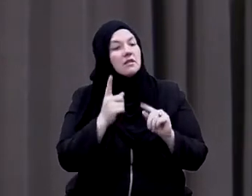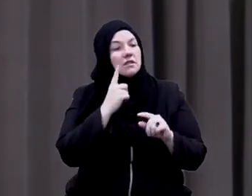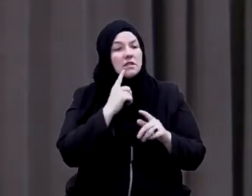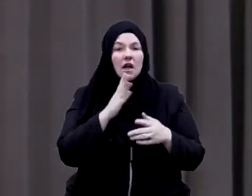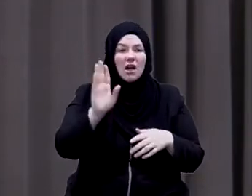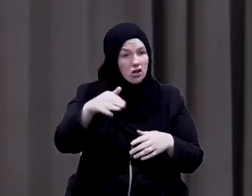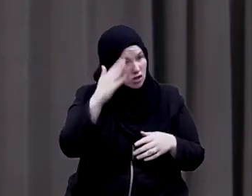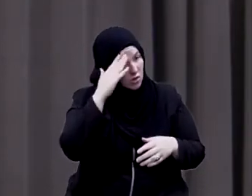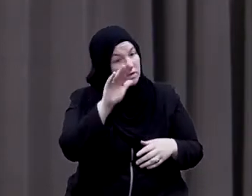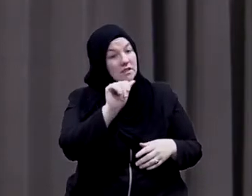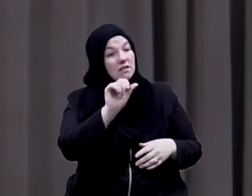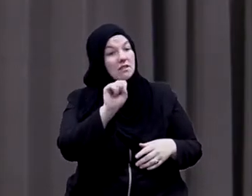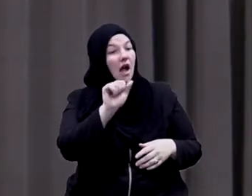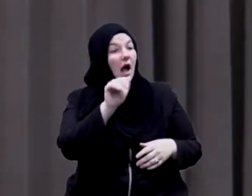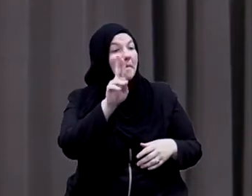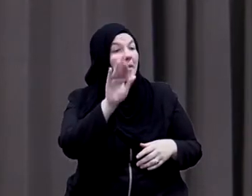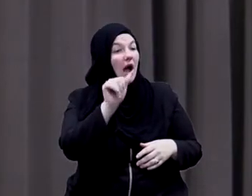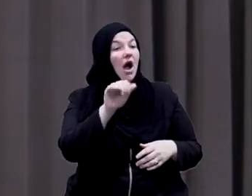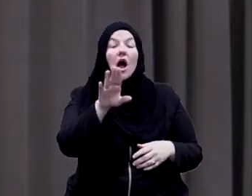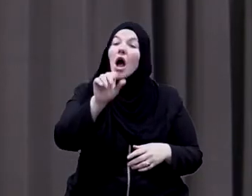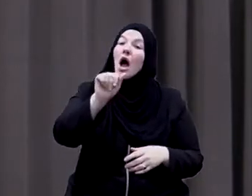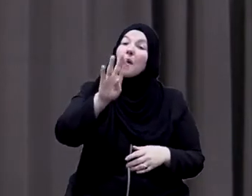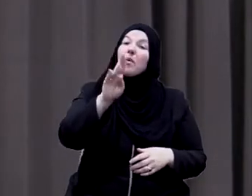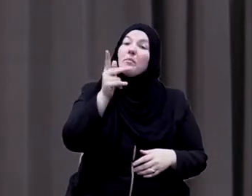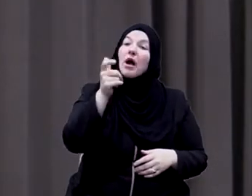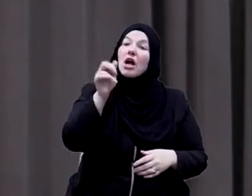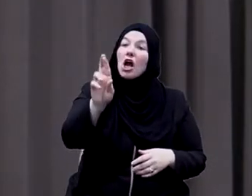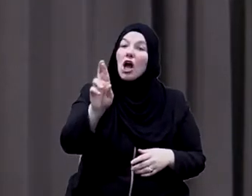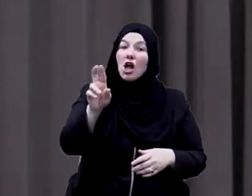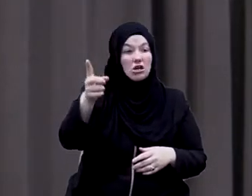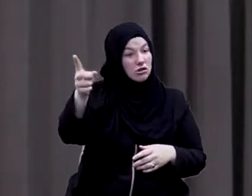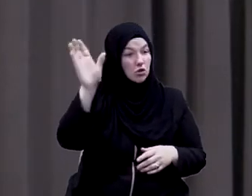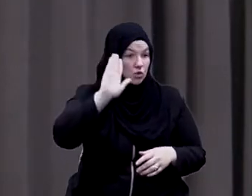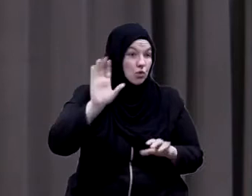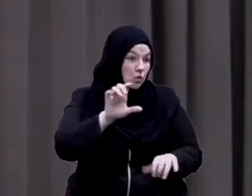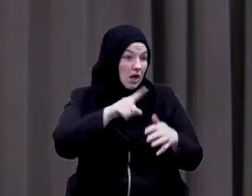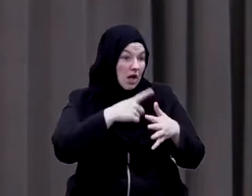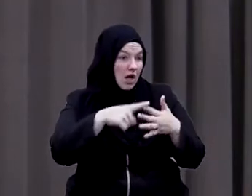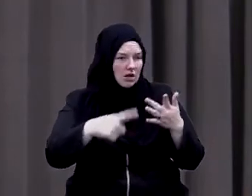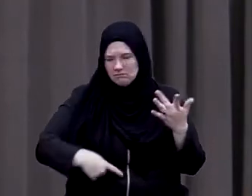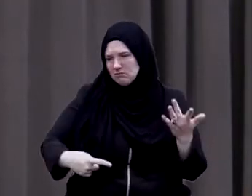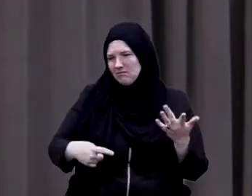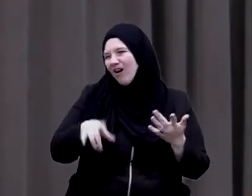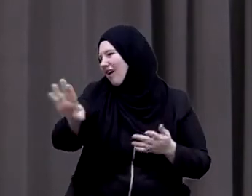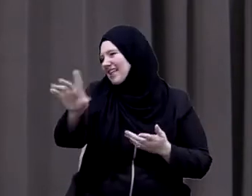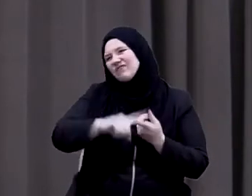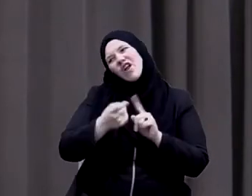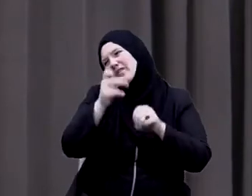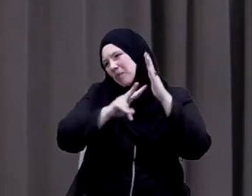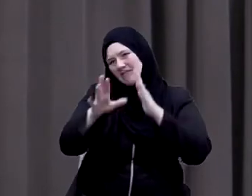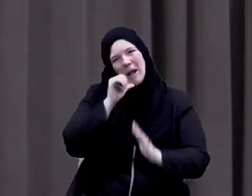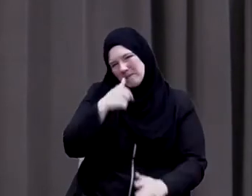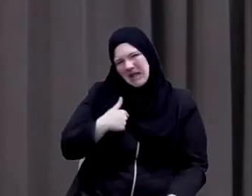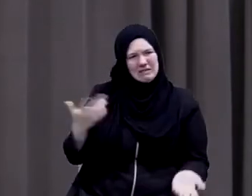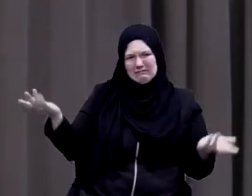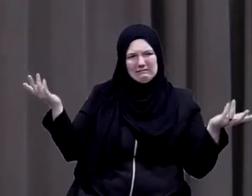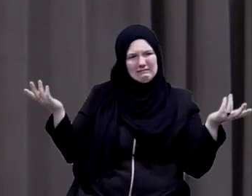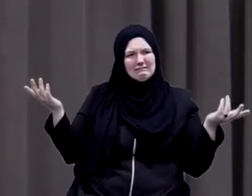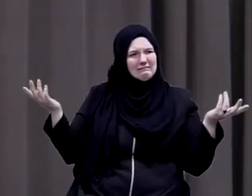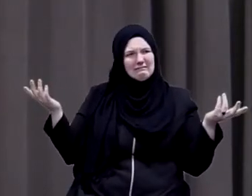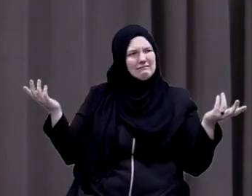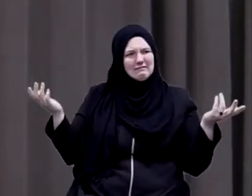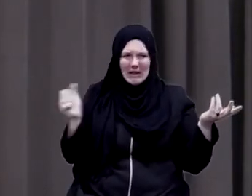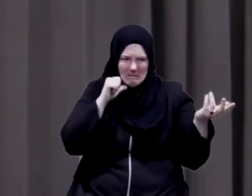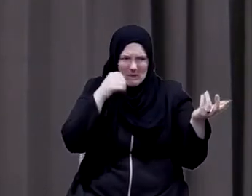a Sahabi. Oh, Abu Bakr used to do, he is a companion, he is Abu Bakr. I am not Abu Bakr, I am not Umar. So we discounted